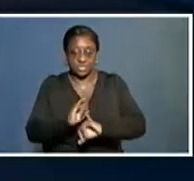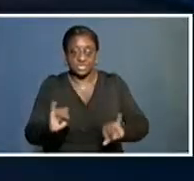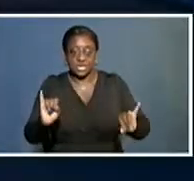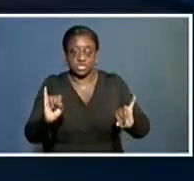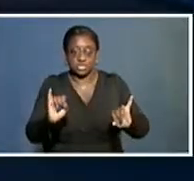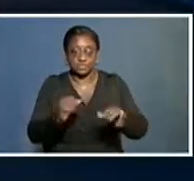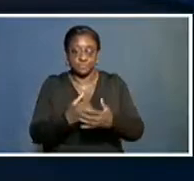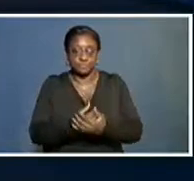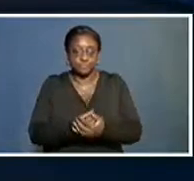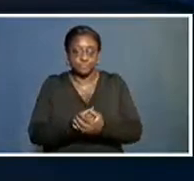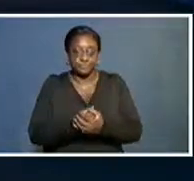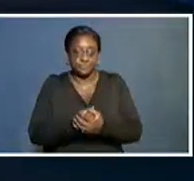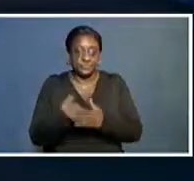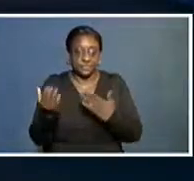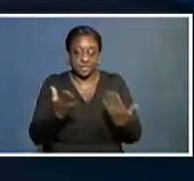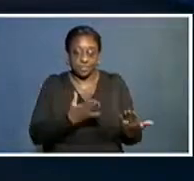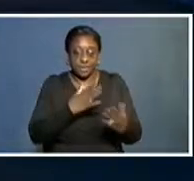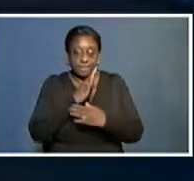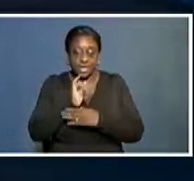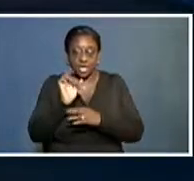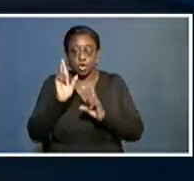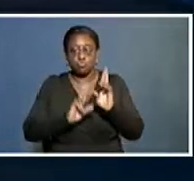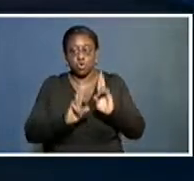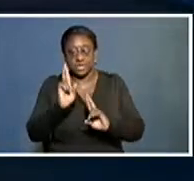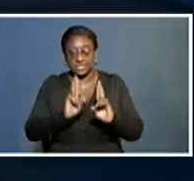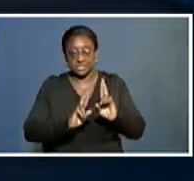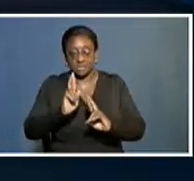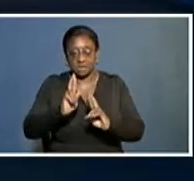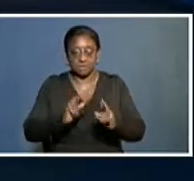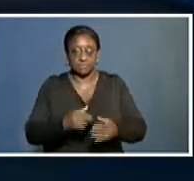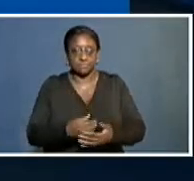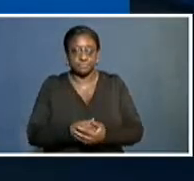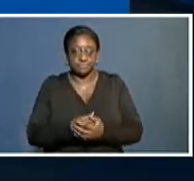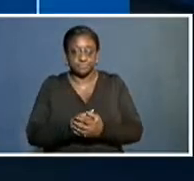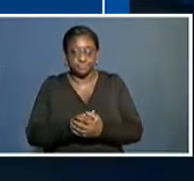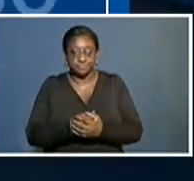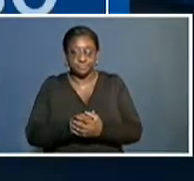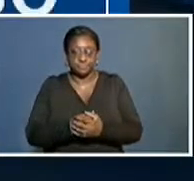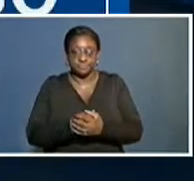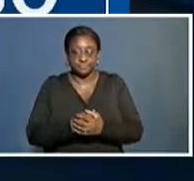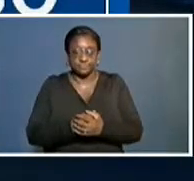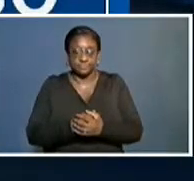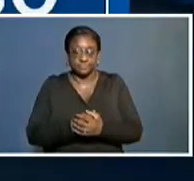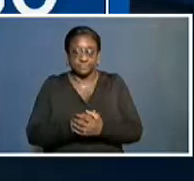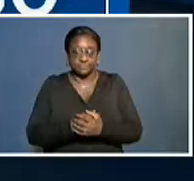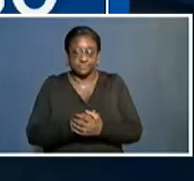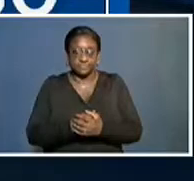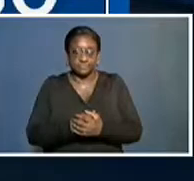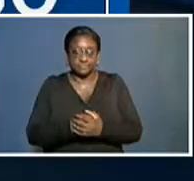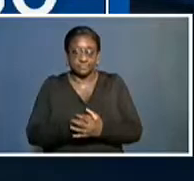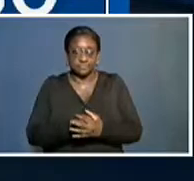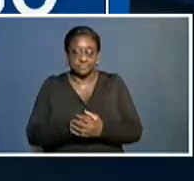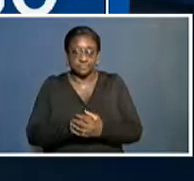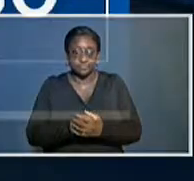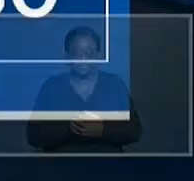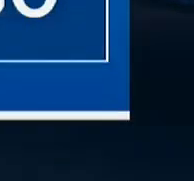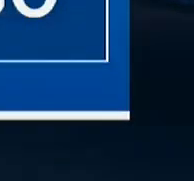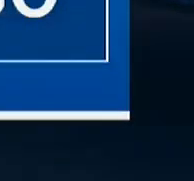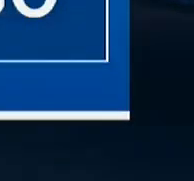international temperatures. And they are brought to you by Royal Star Assurance. You had a good night, then you disappear on me. Where you going?